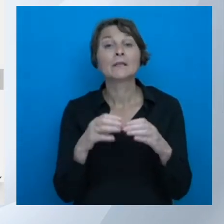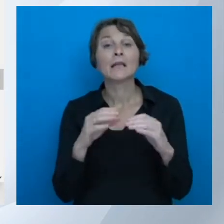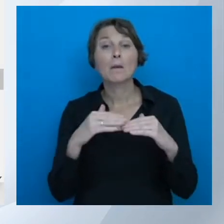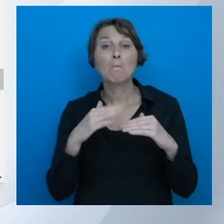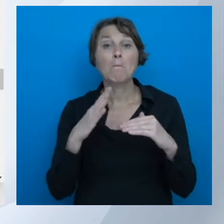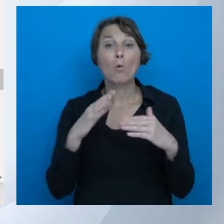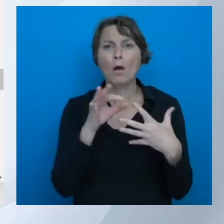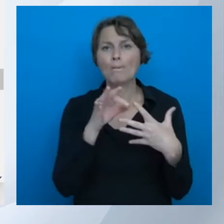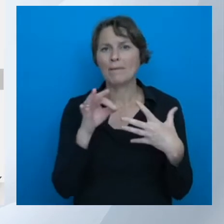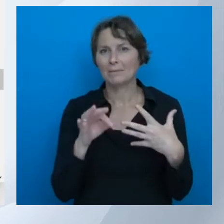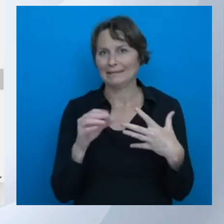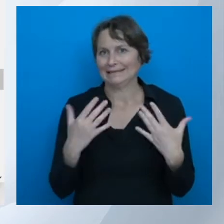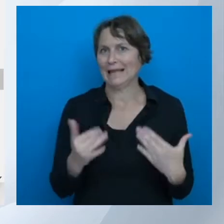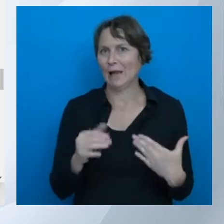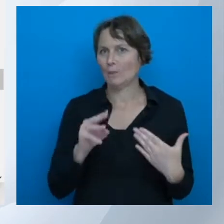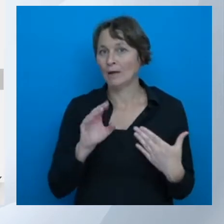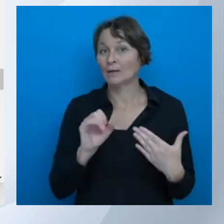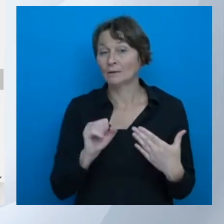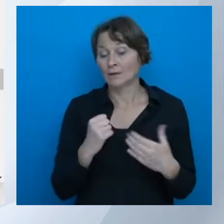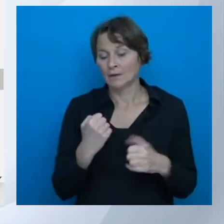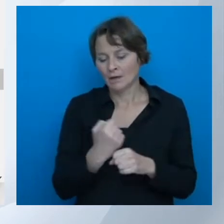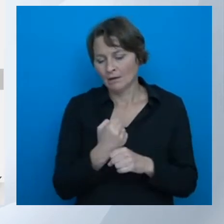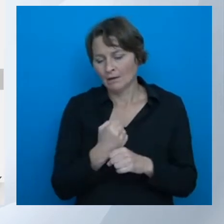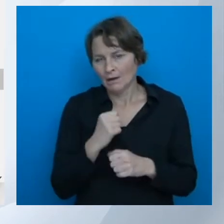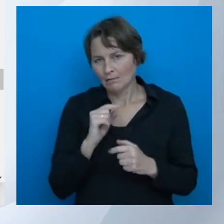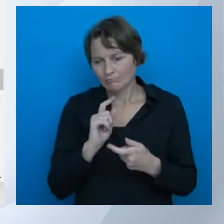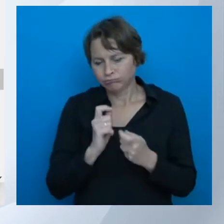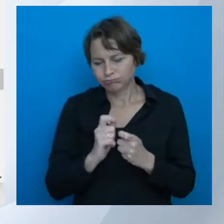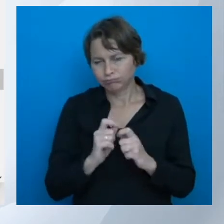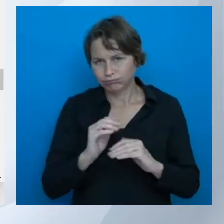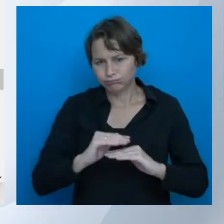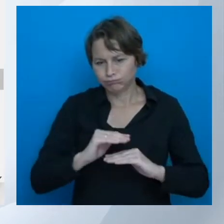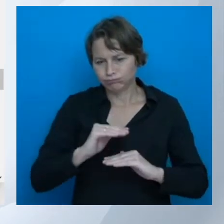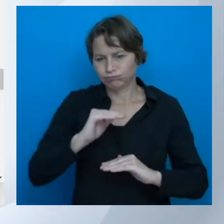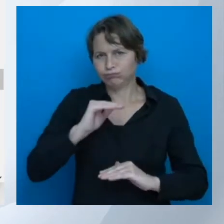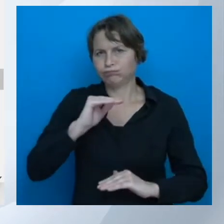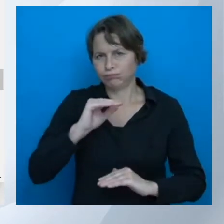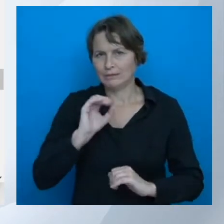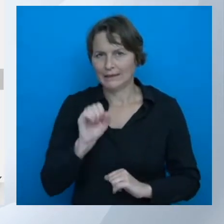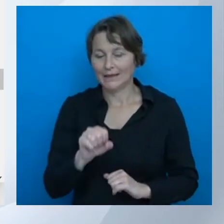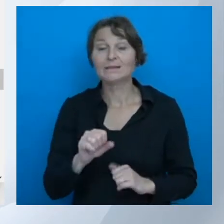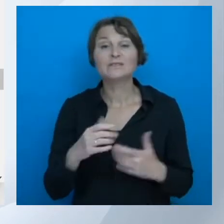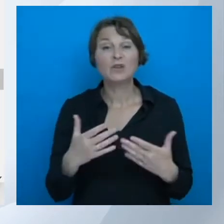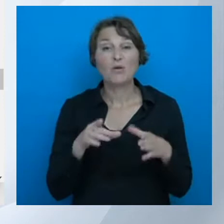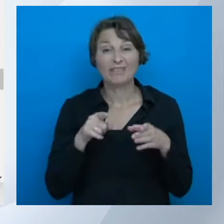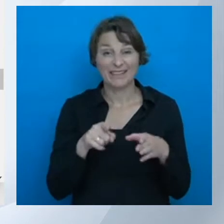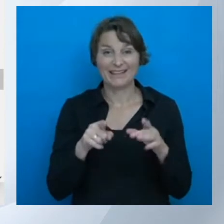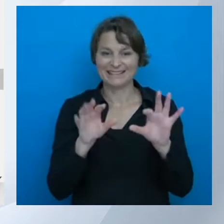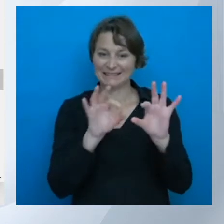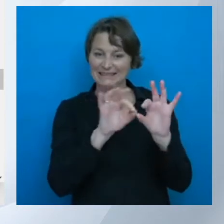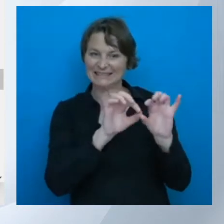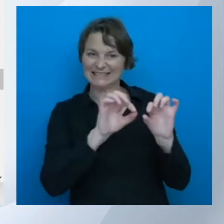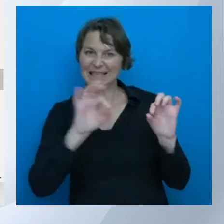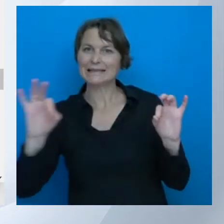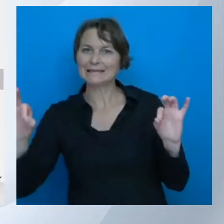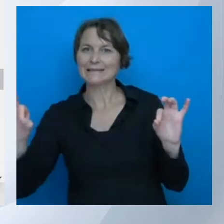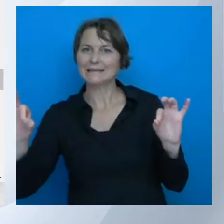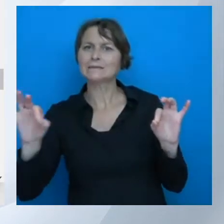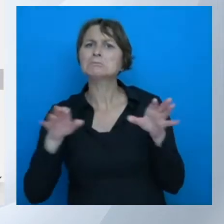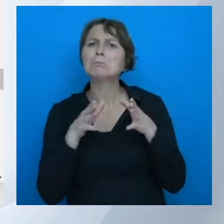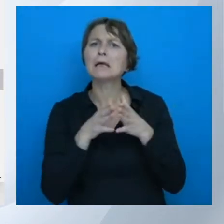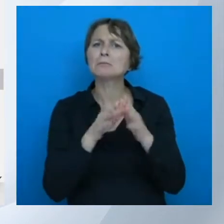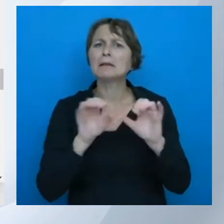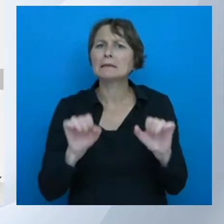working very hard on that to make that happen, because you can explain this sentence by itself, and then it